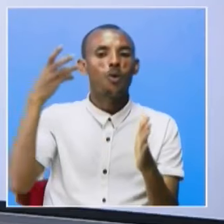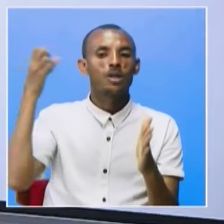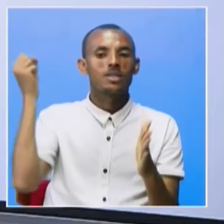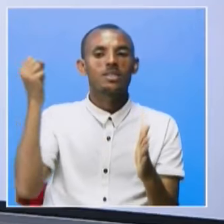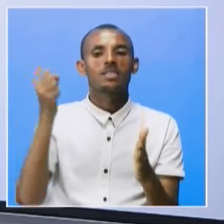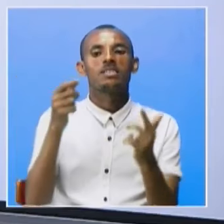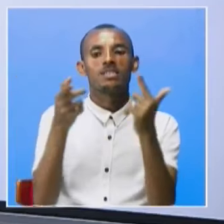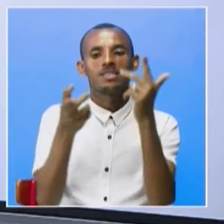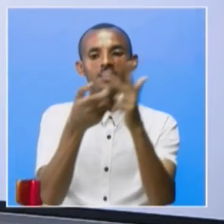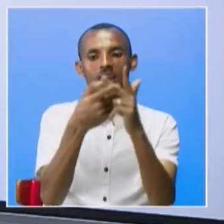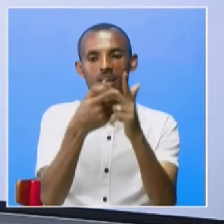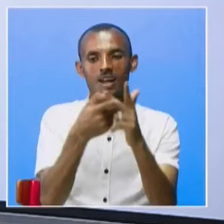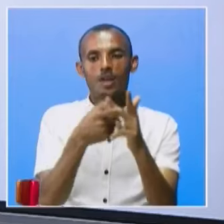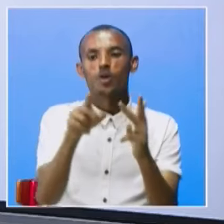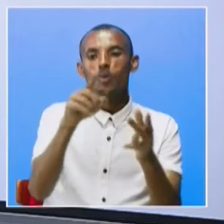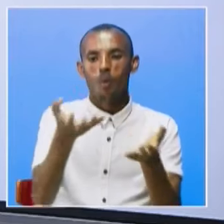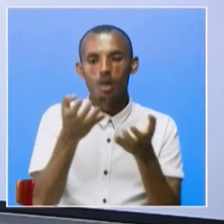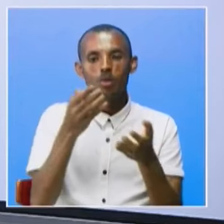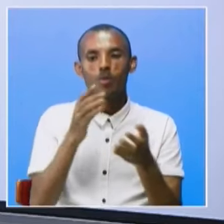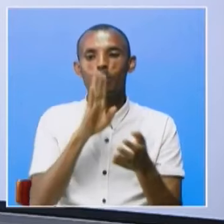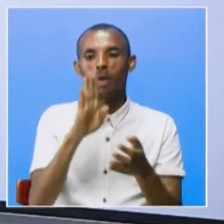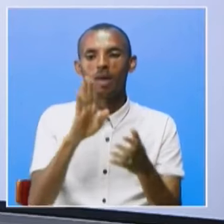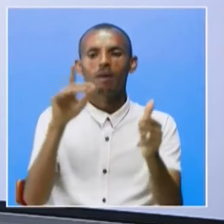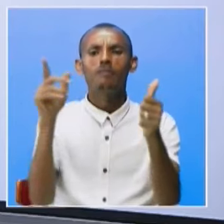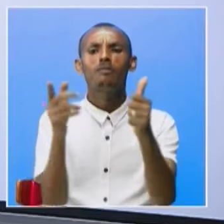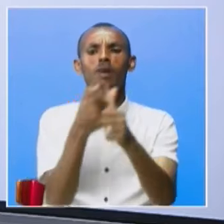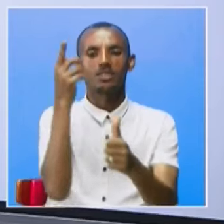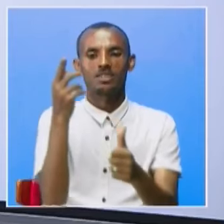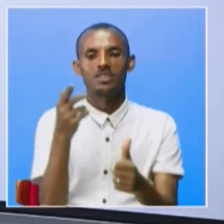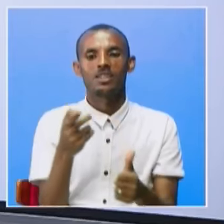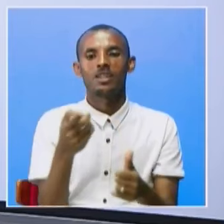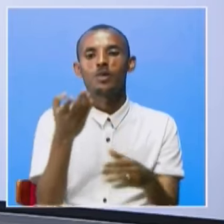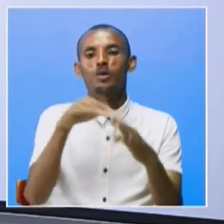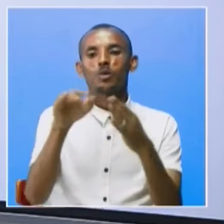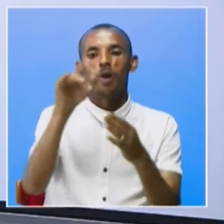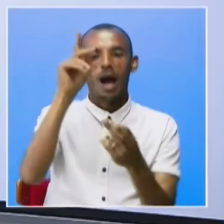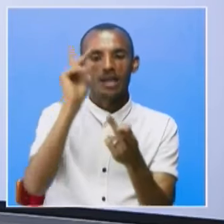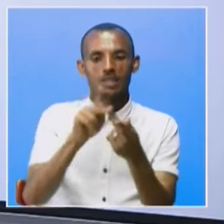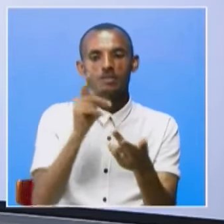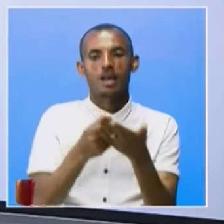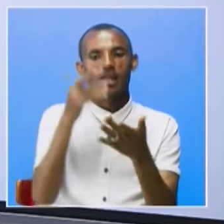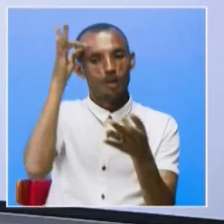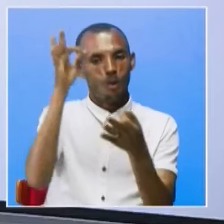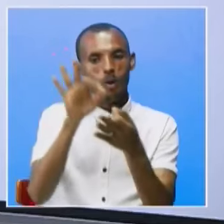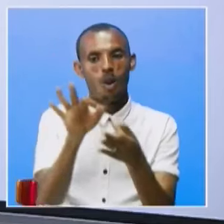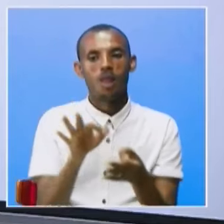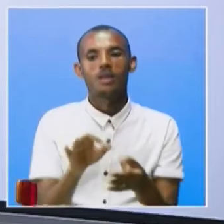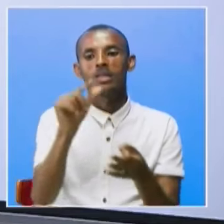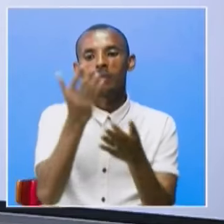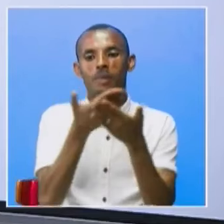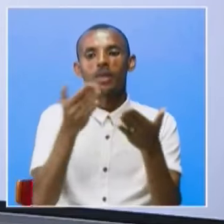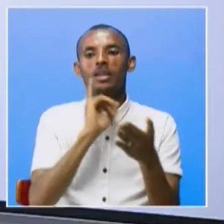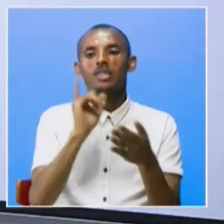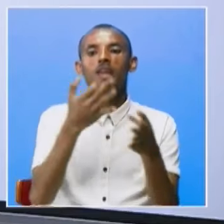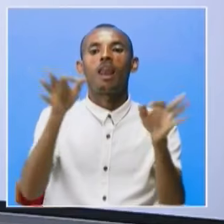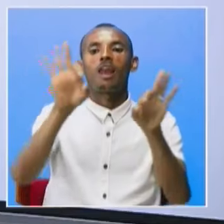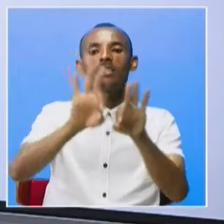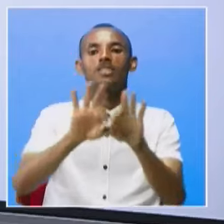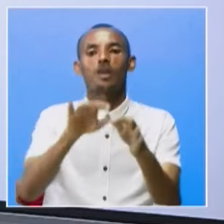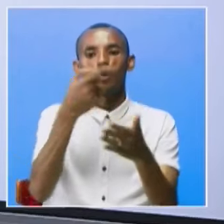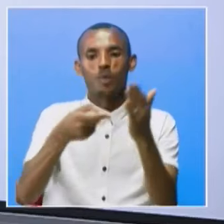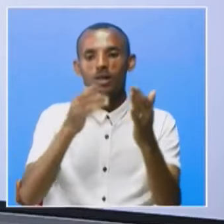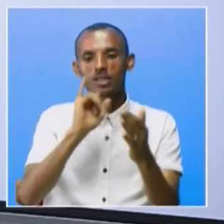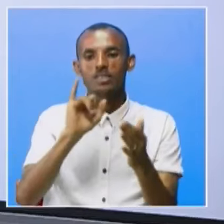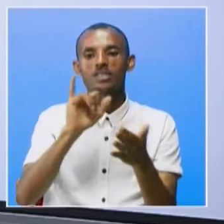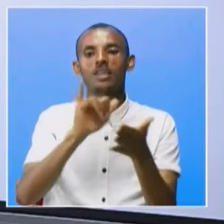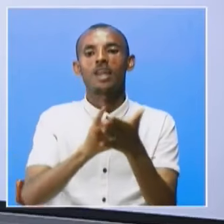third, then you want to be what? The first. In order to achieve that goal, something is necessary. What is that? To